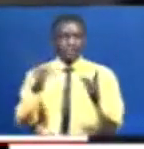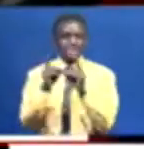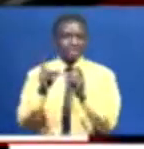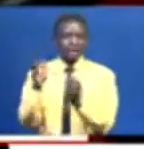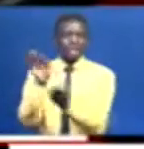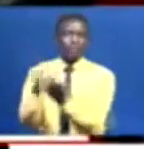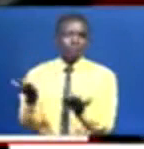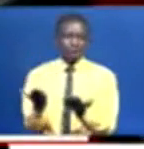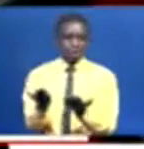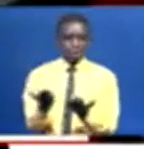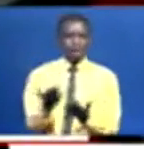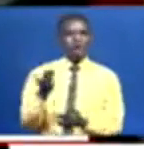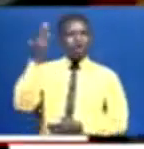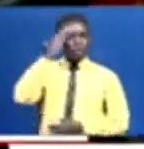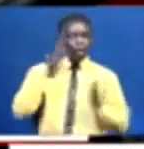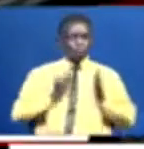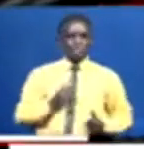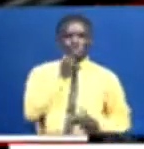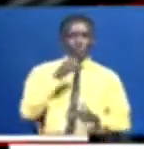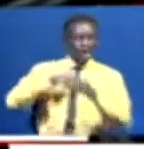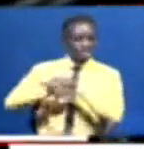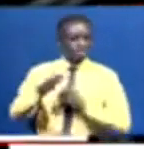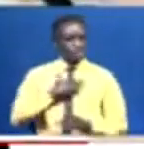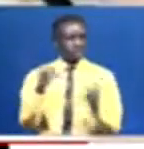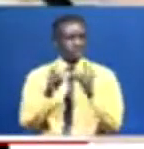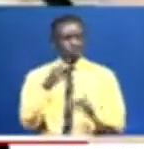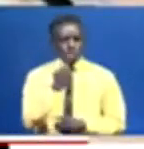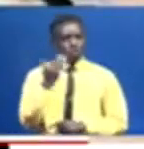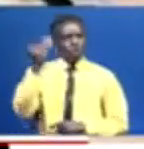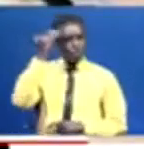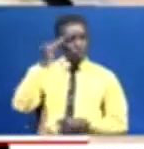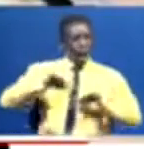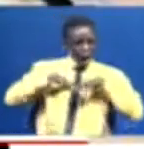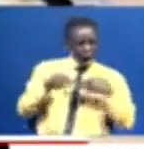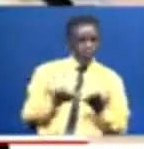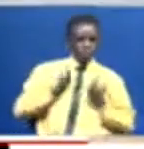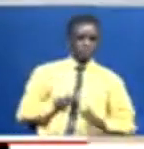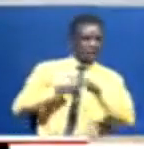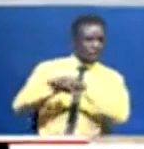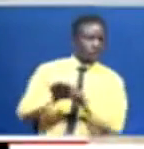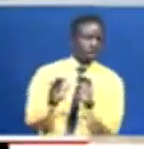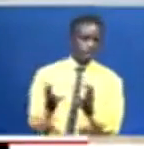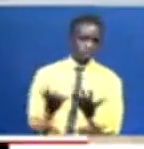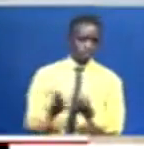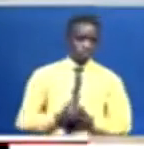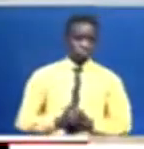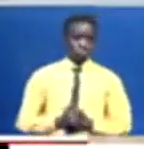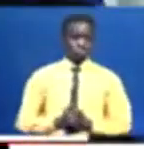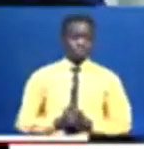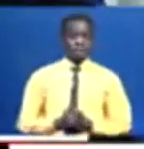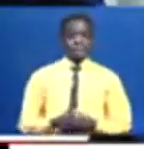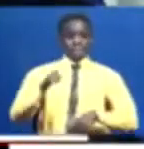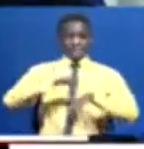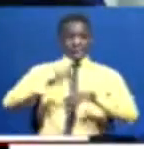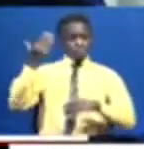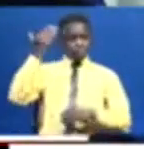is accessing your data. Know how it's being accessed. Once you have visibility into